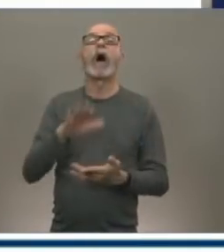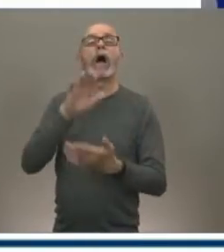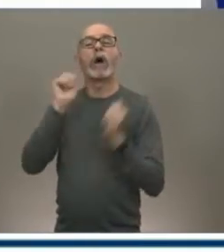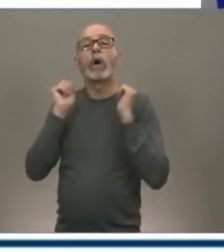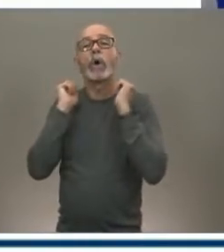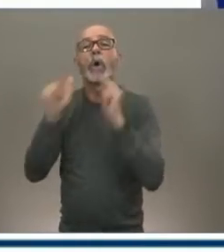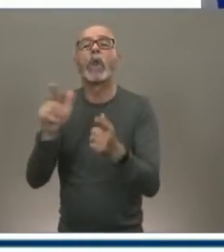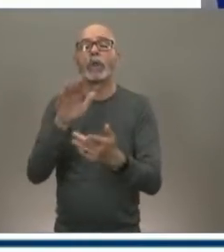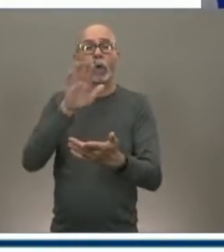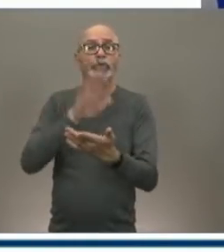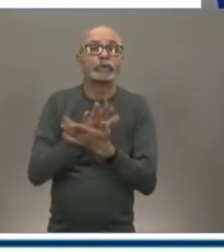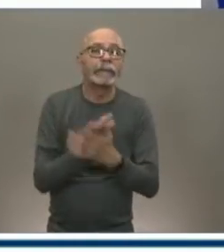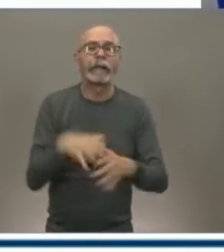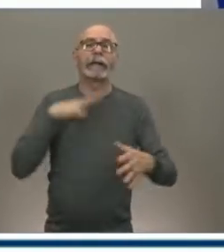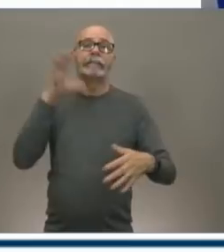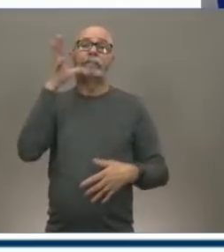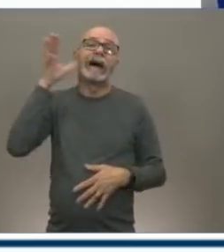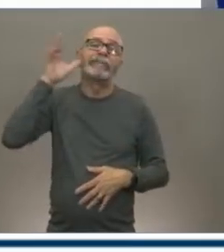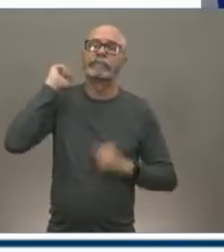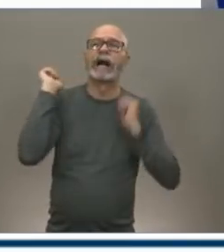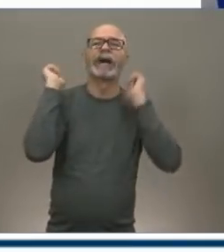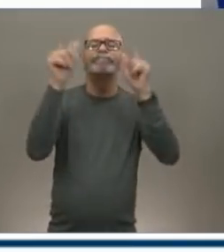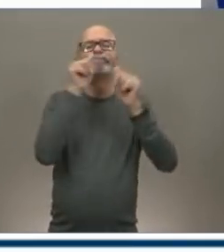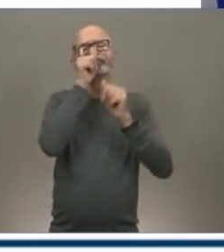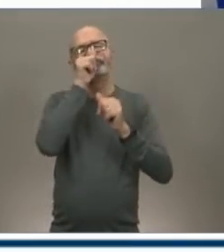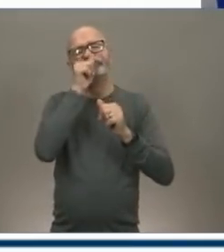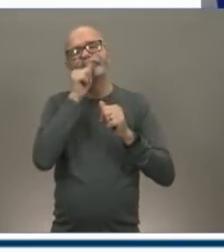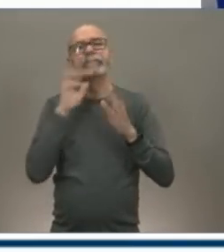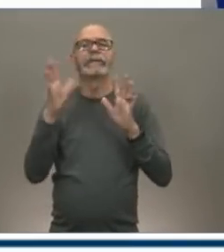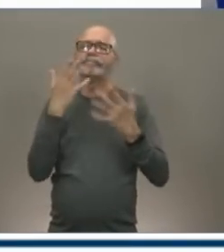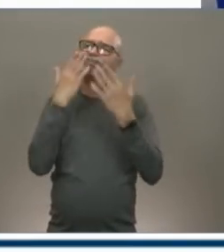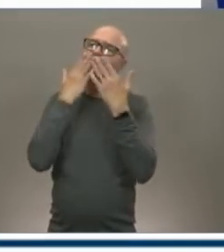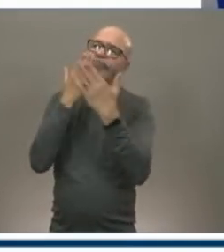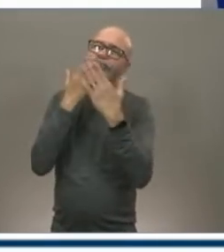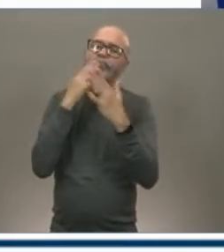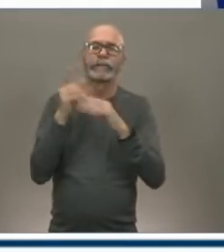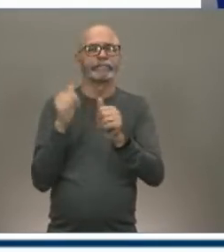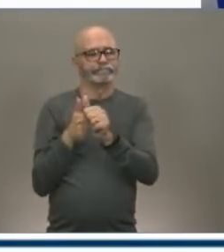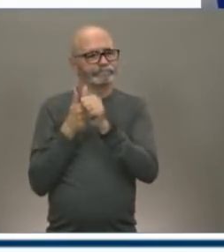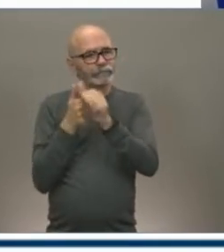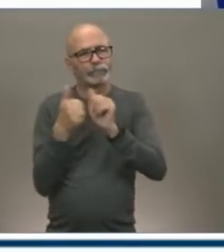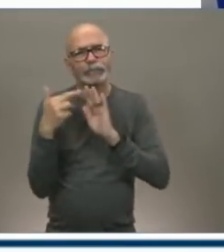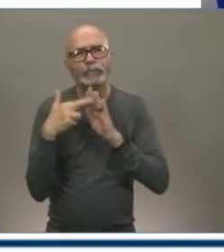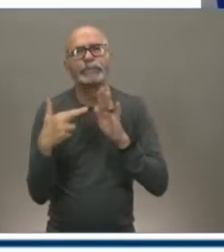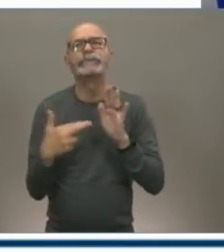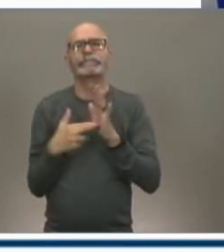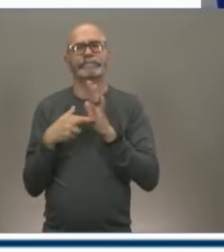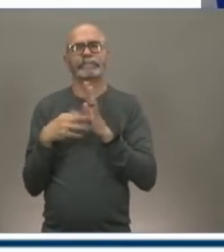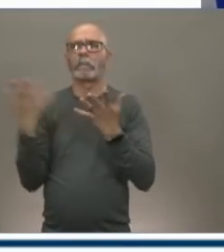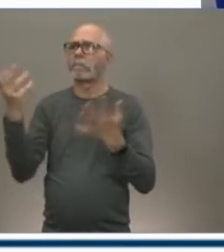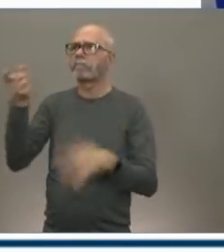they are following public health protocols inside of our school buildings. You're right, this is, I think, the 10th case.